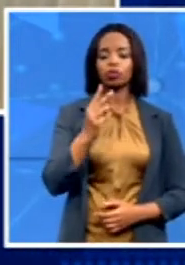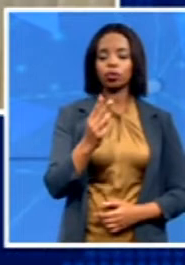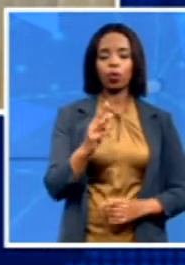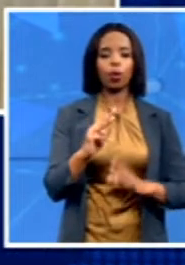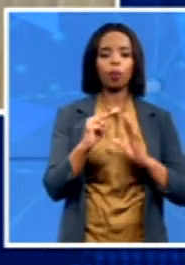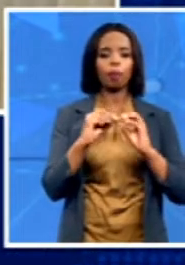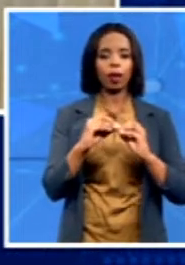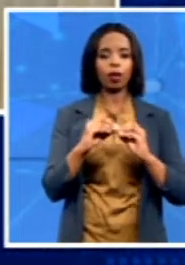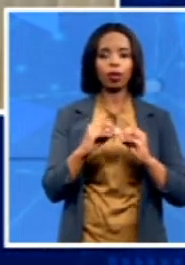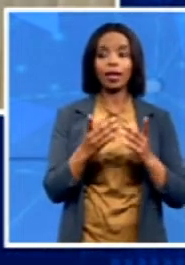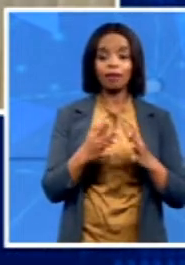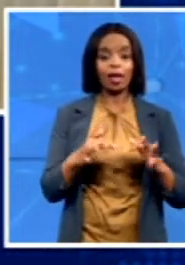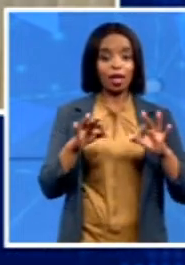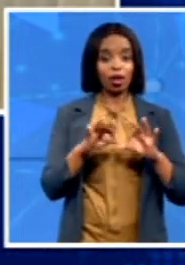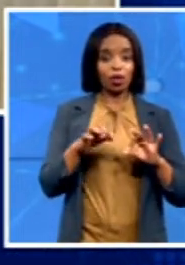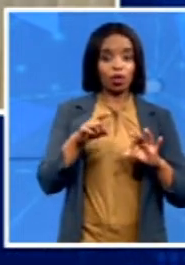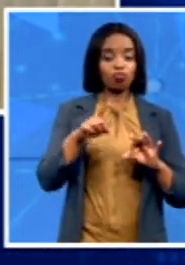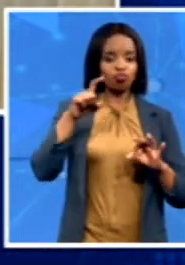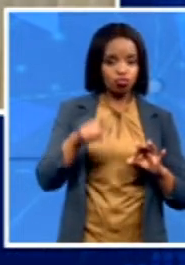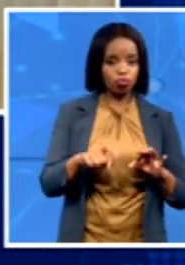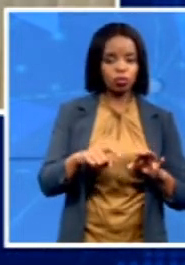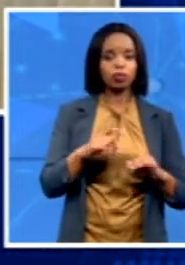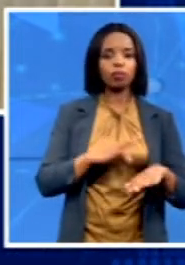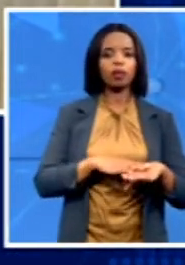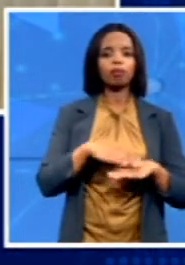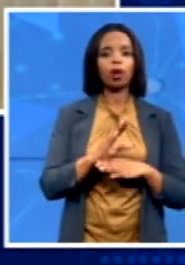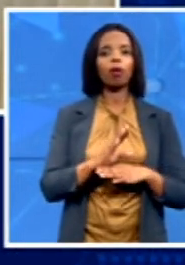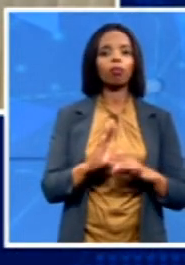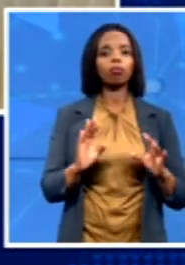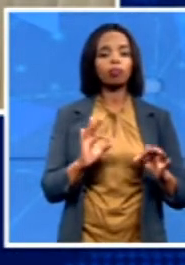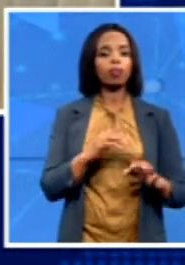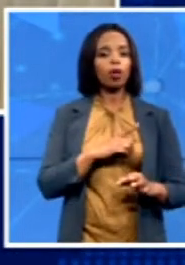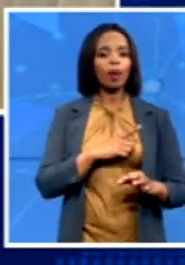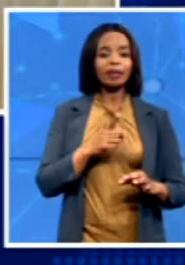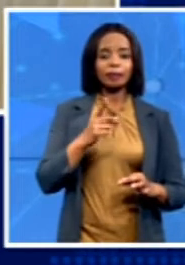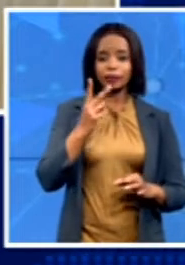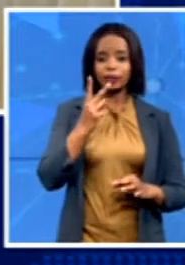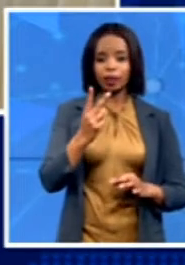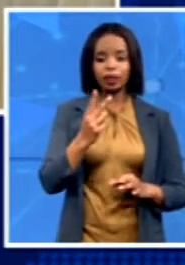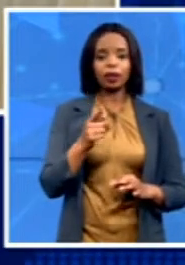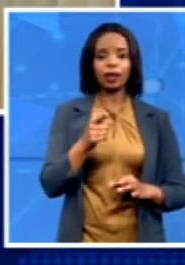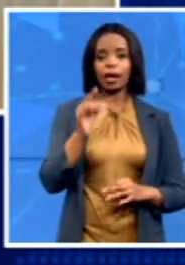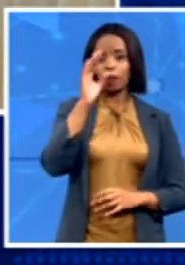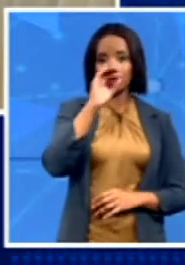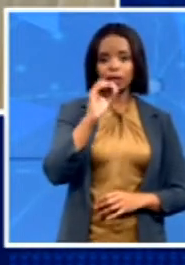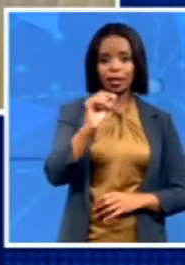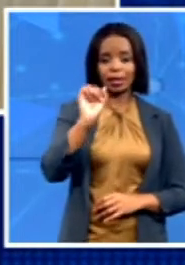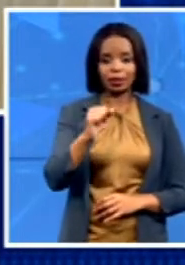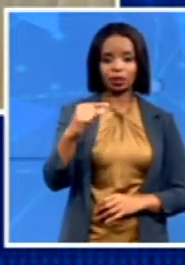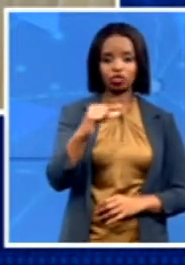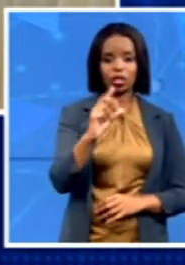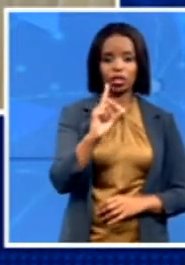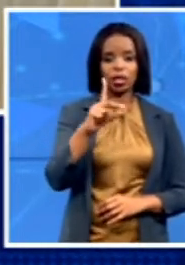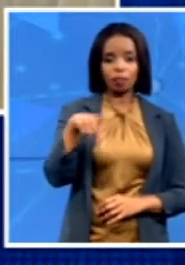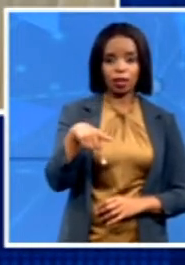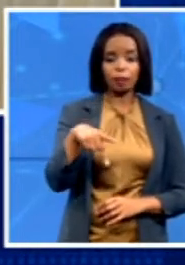immense, even if you take it as a value, as a percentage of the GDP. It's still